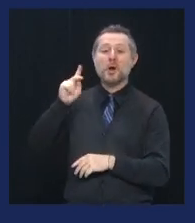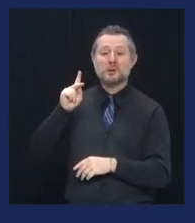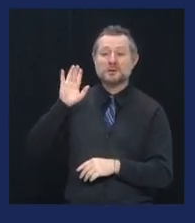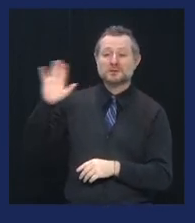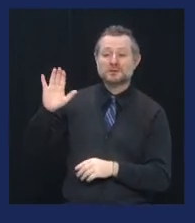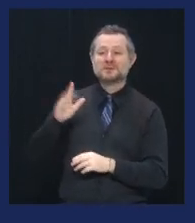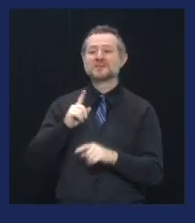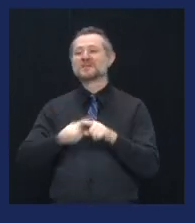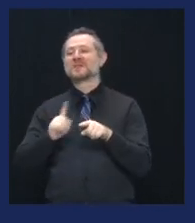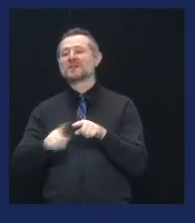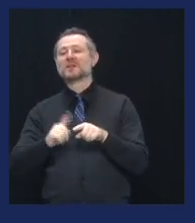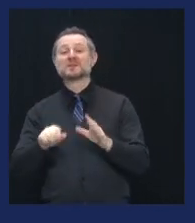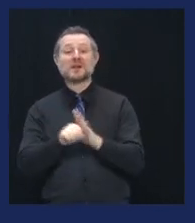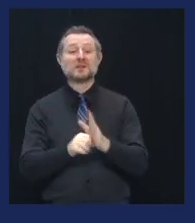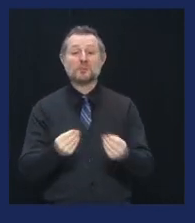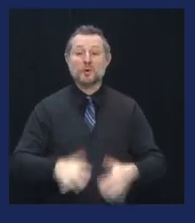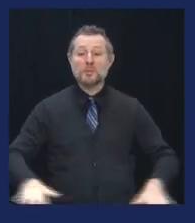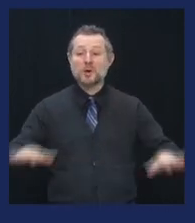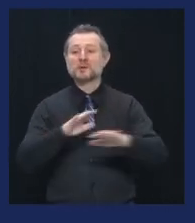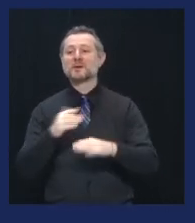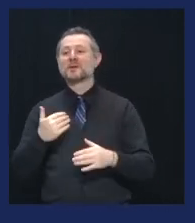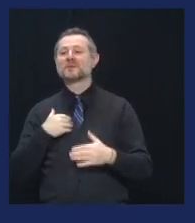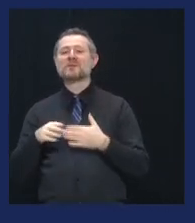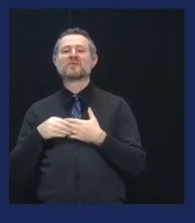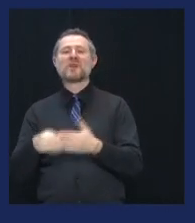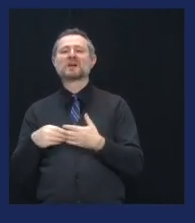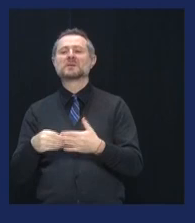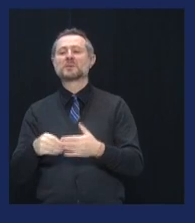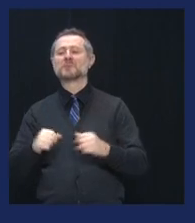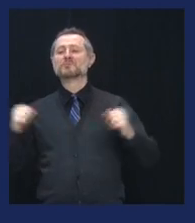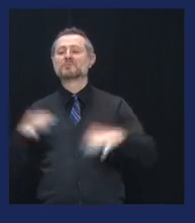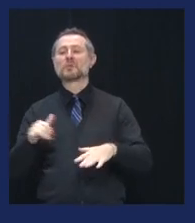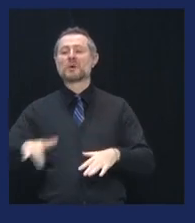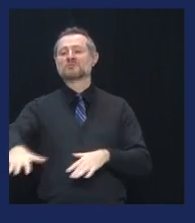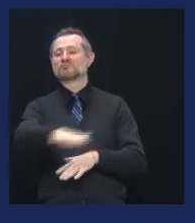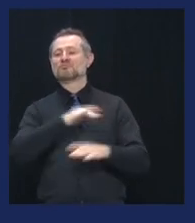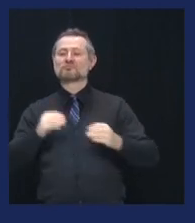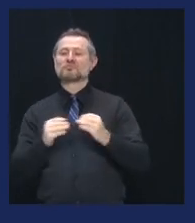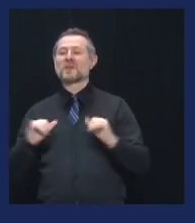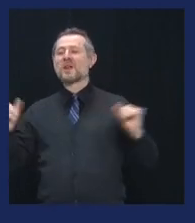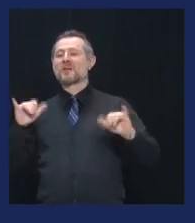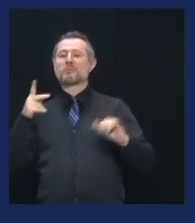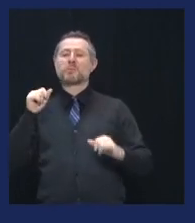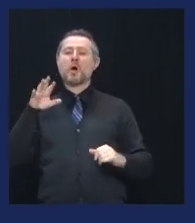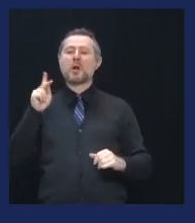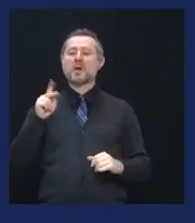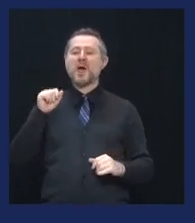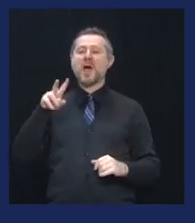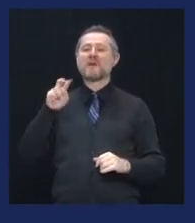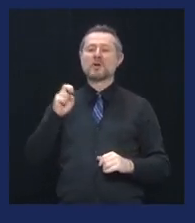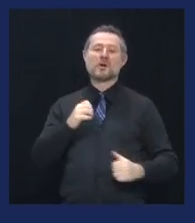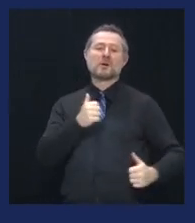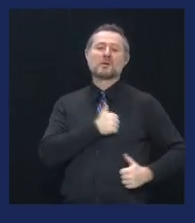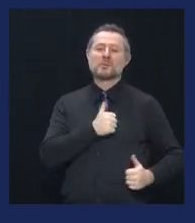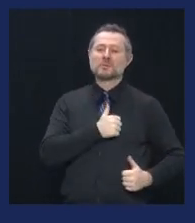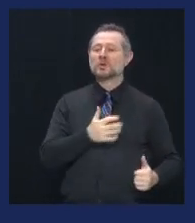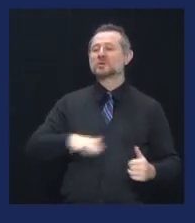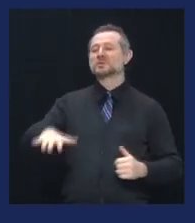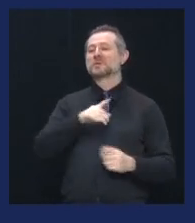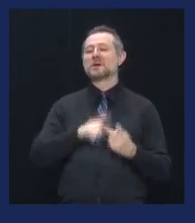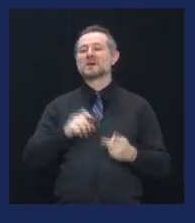venues adapted for social distancing, like the Park Avenue Armory, St. Anne's Warehouse, and the